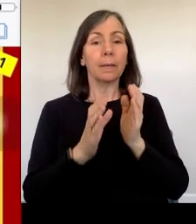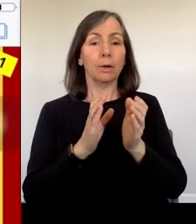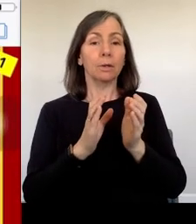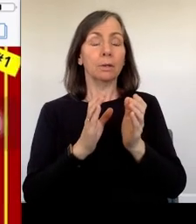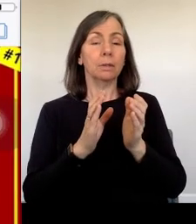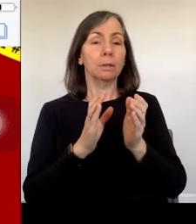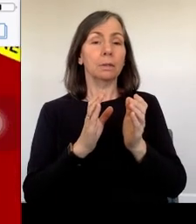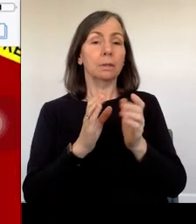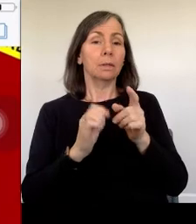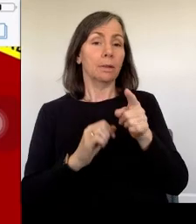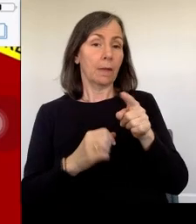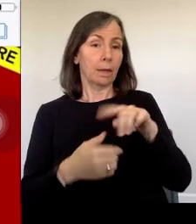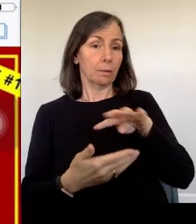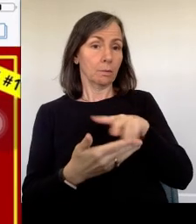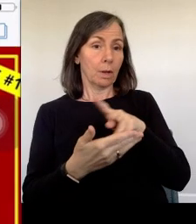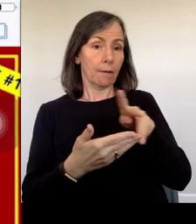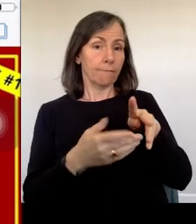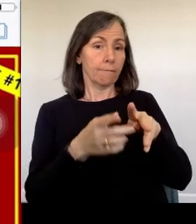the graph